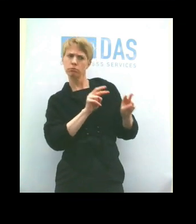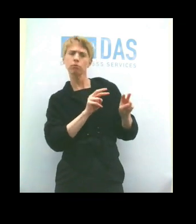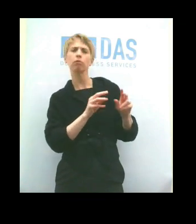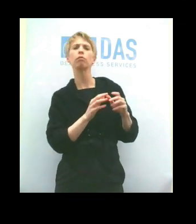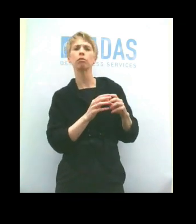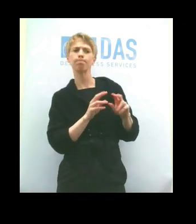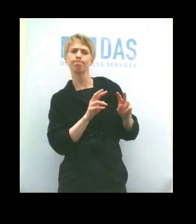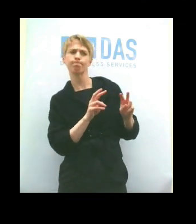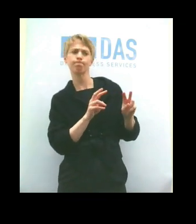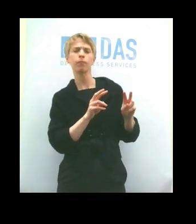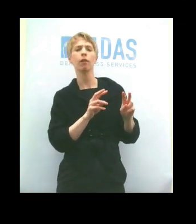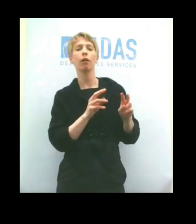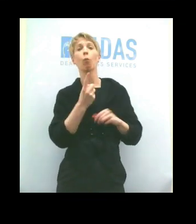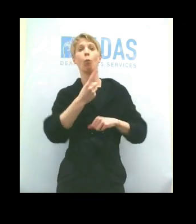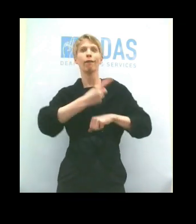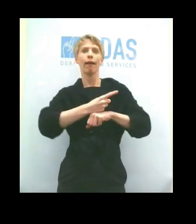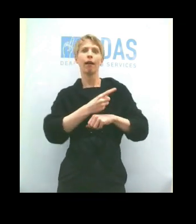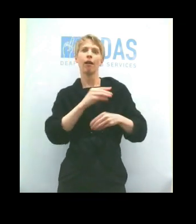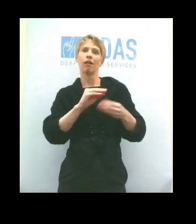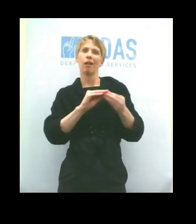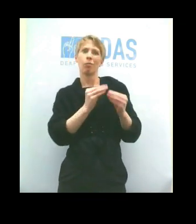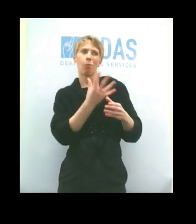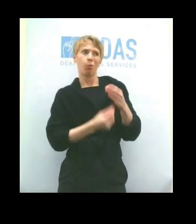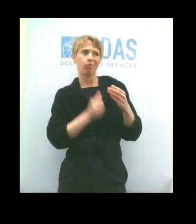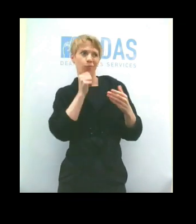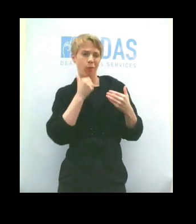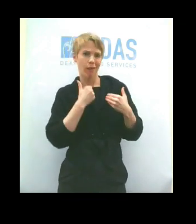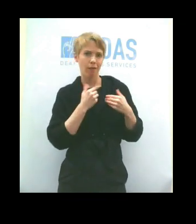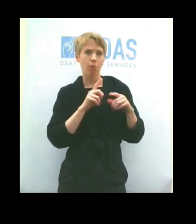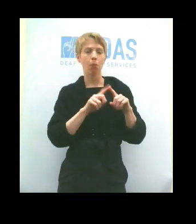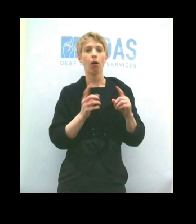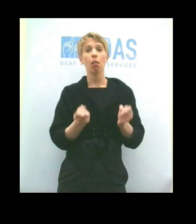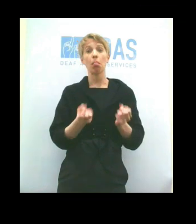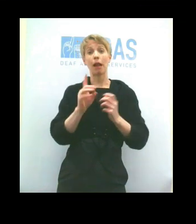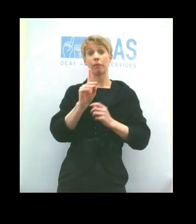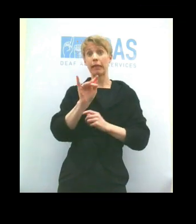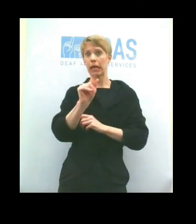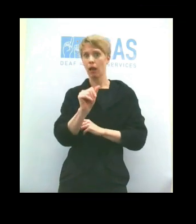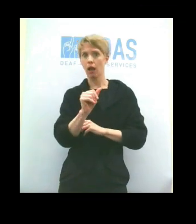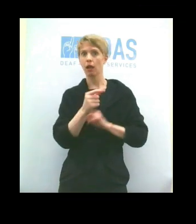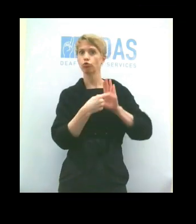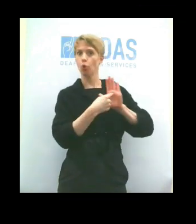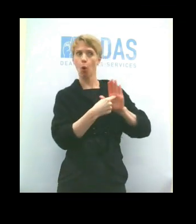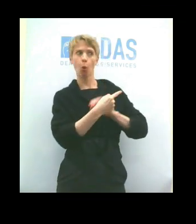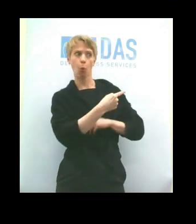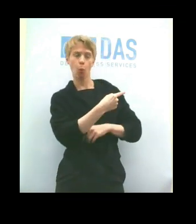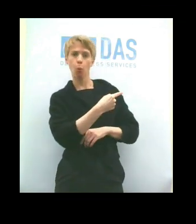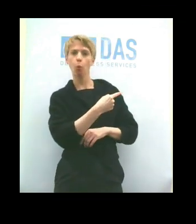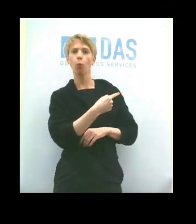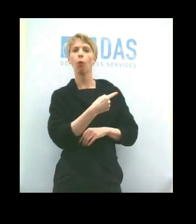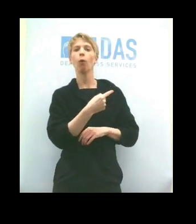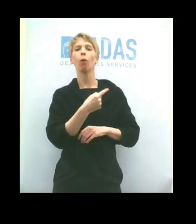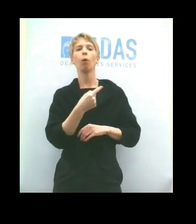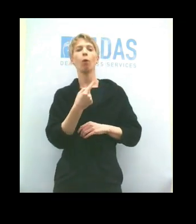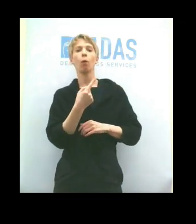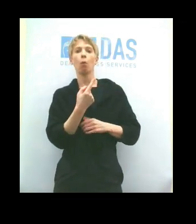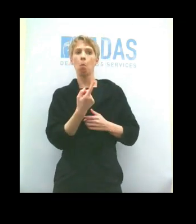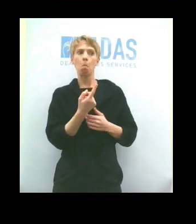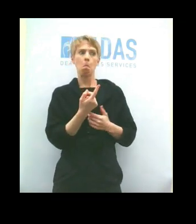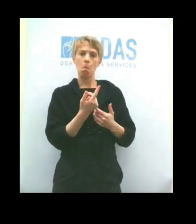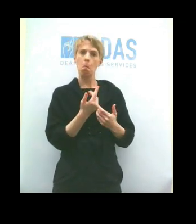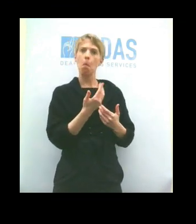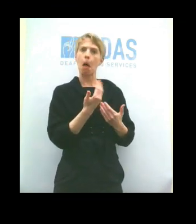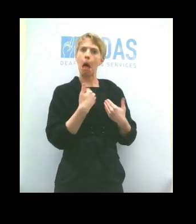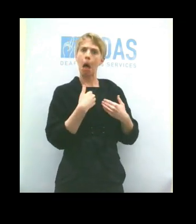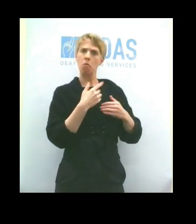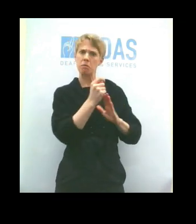been able to acquire the data for many days that were lost. And you can see we were on a nice decline there, and it appeared we were